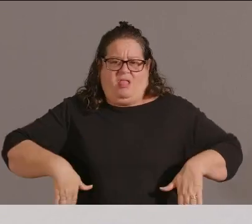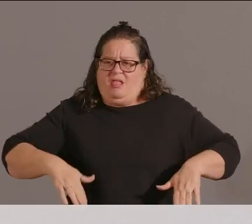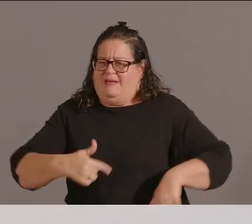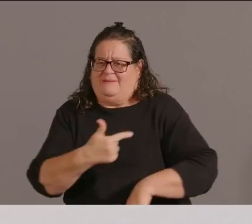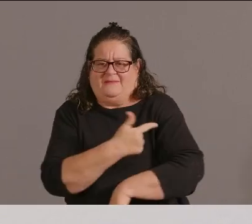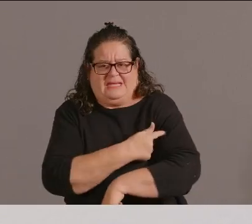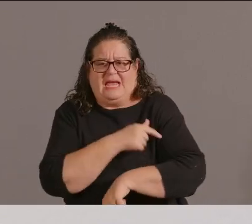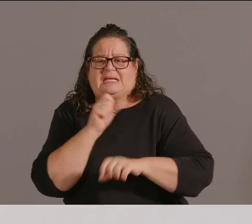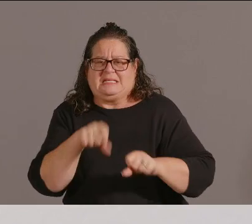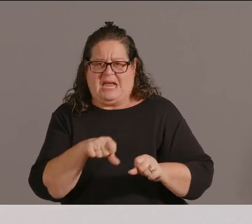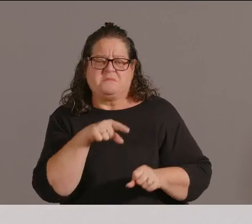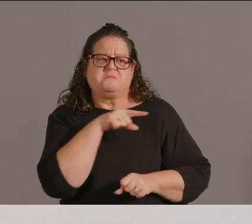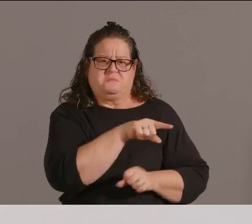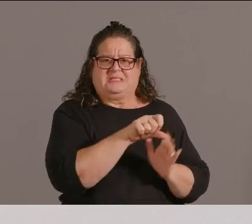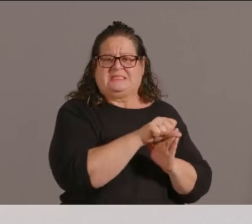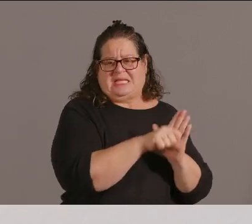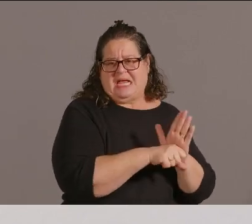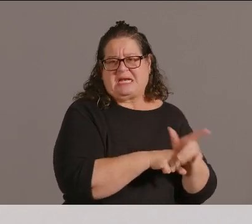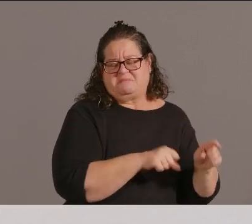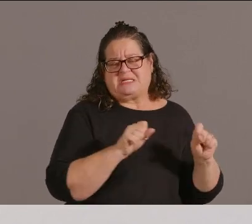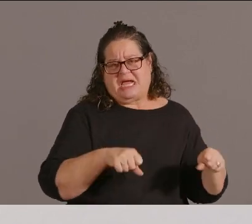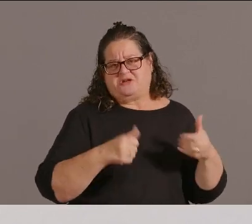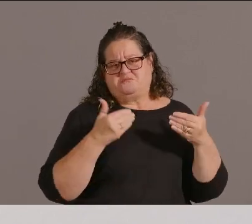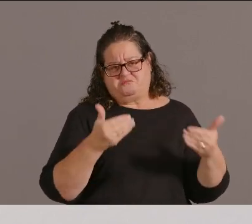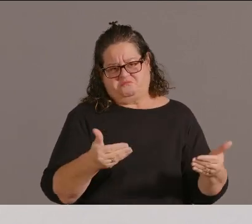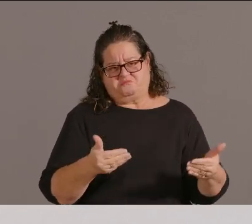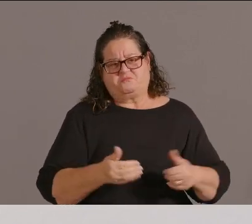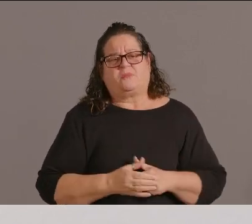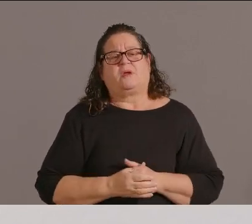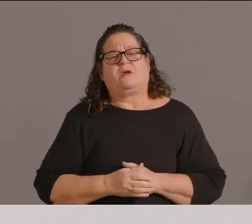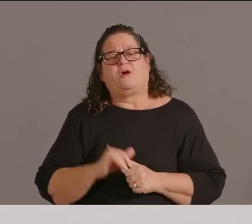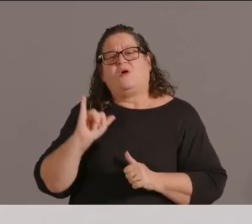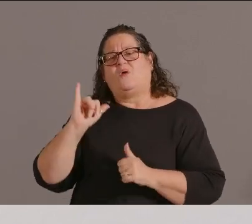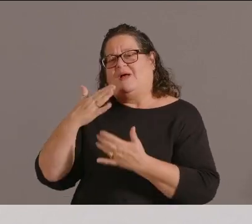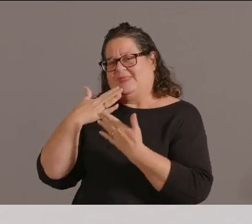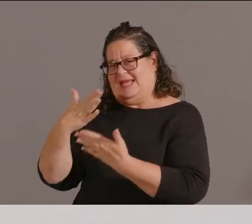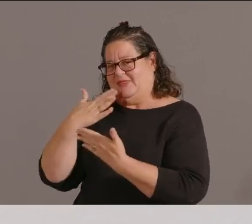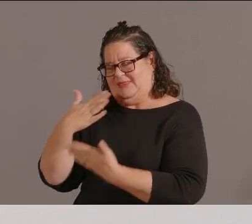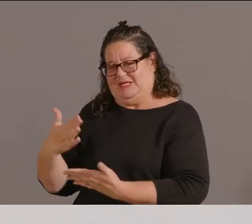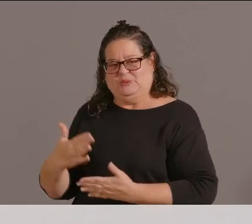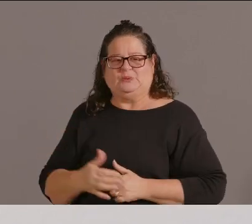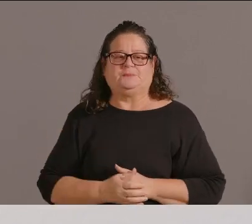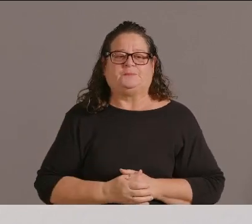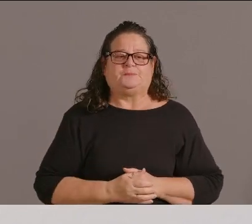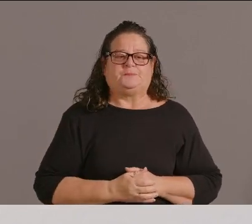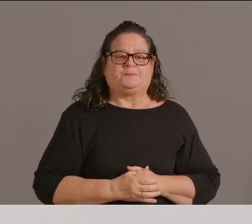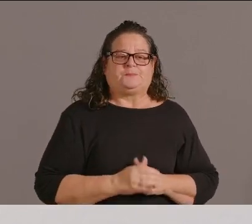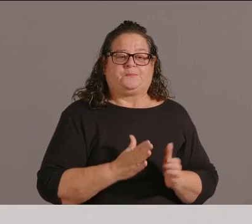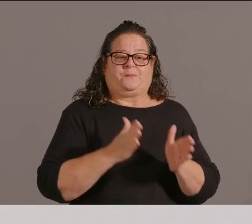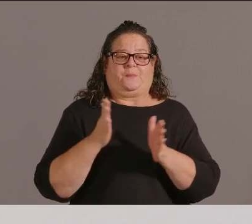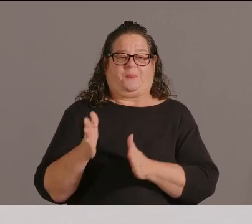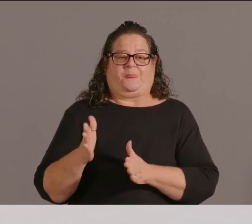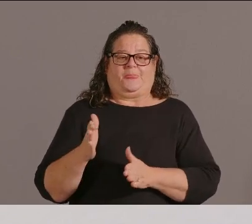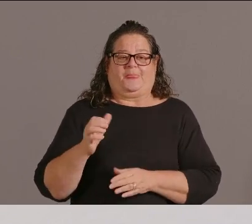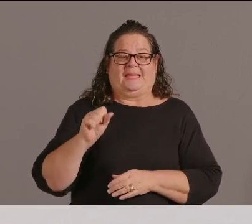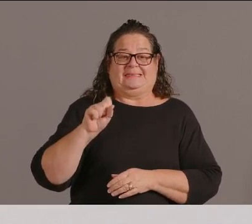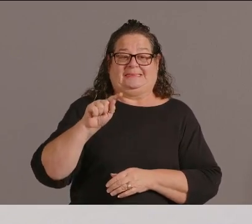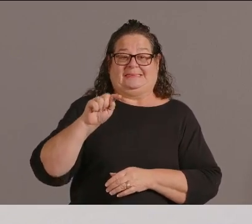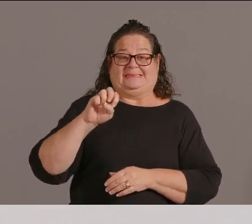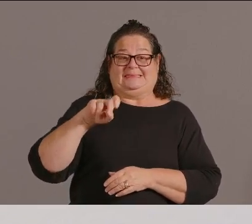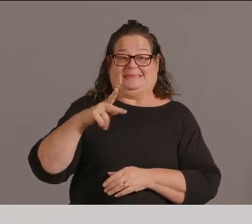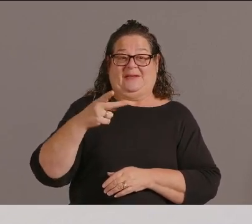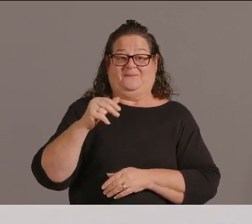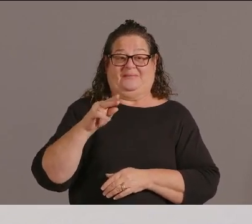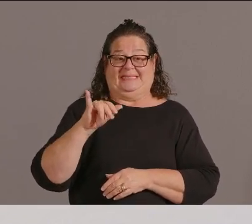Okay, thank you. You're welcome. Stephanie Ennis. Hi, Stephanie. Dr. Christ, I had two questions for